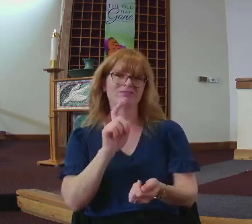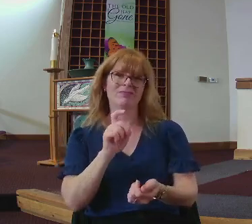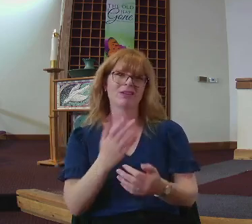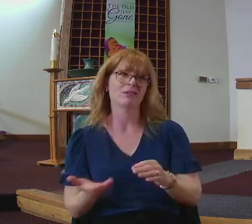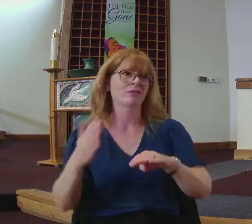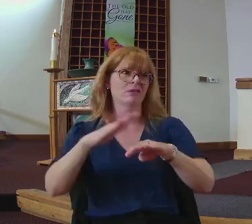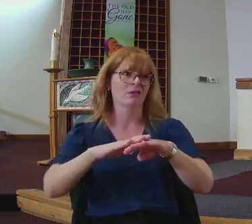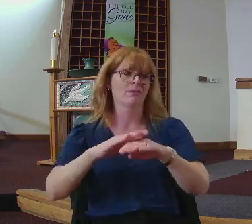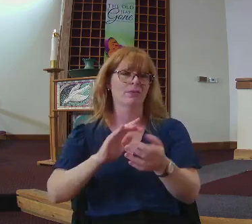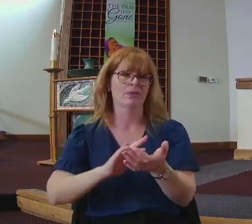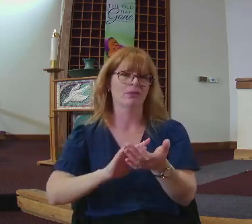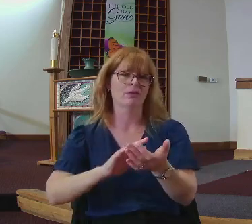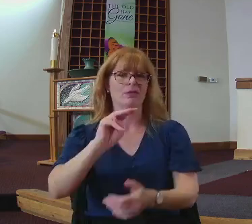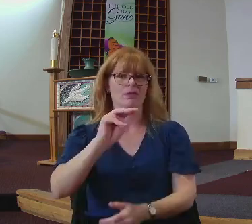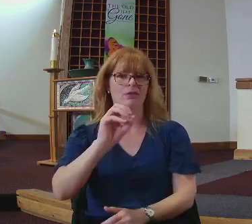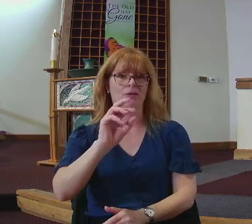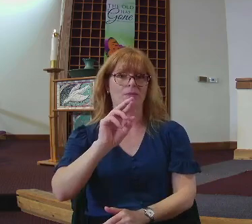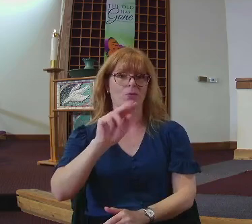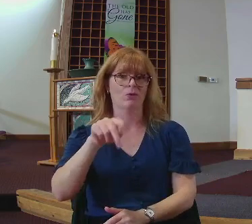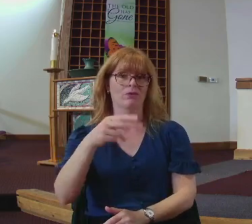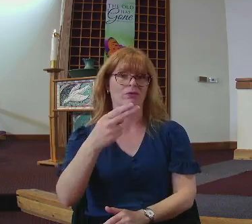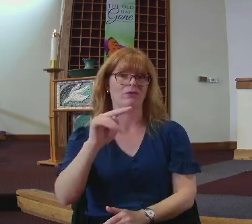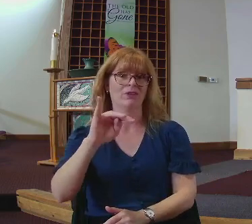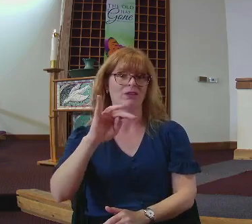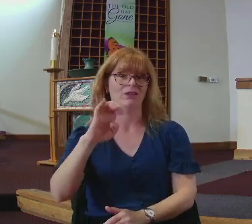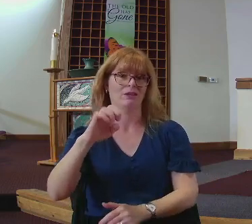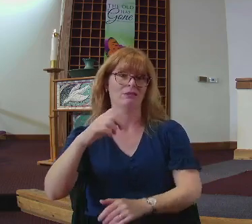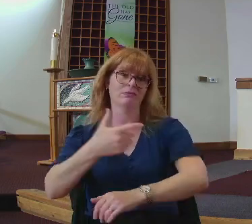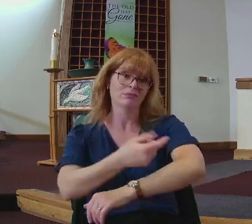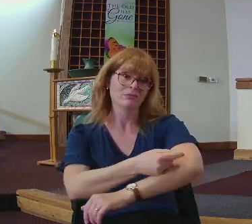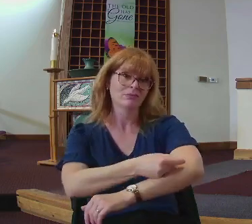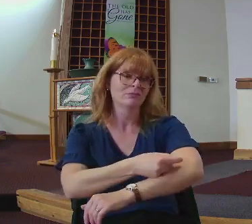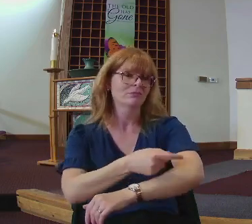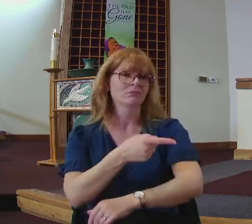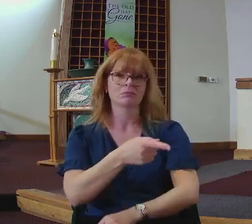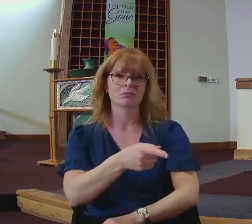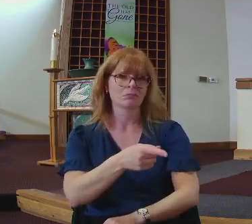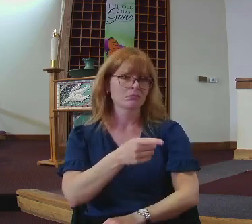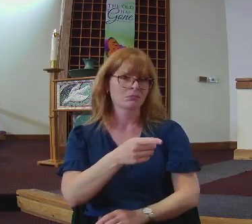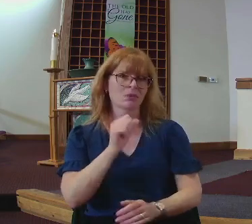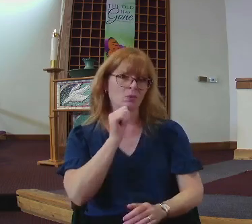dose. And when I give this dose, he's not going to wake up again."